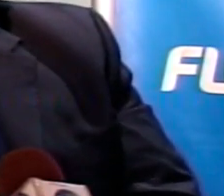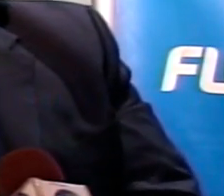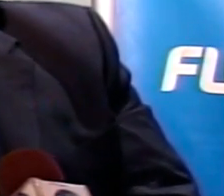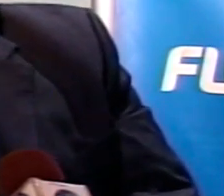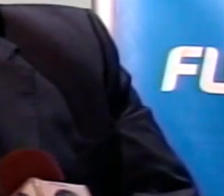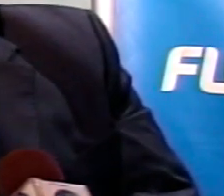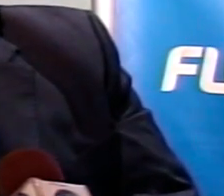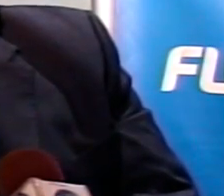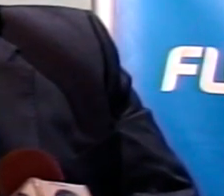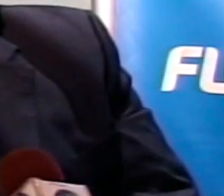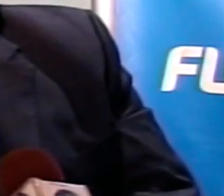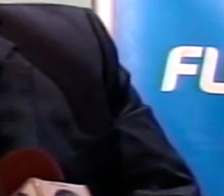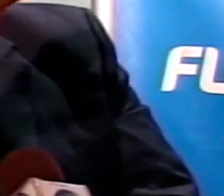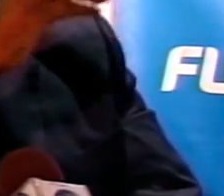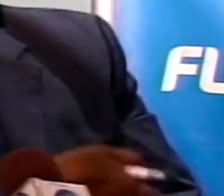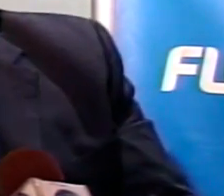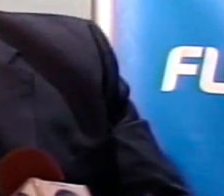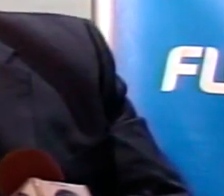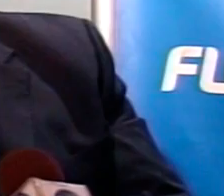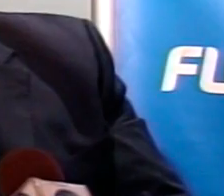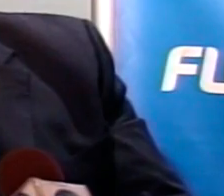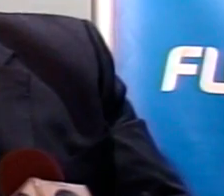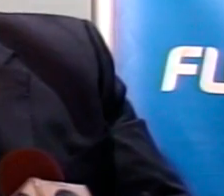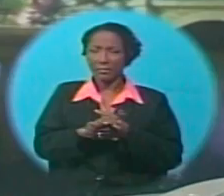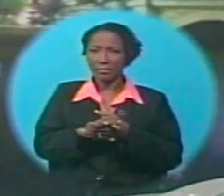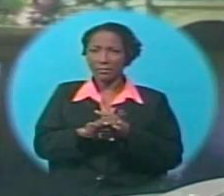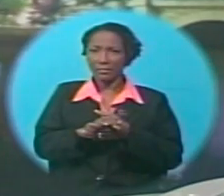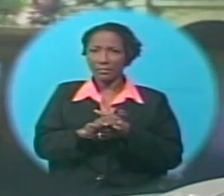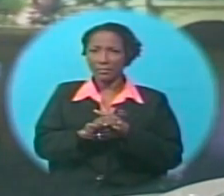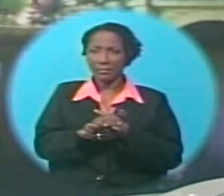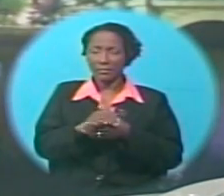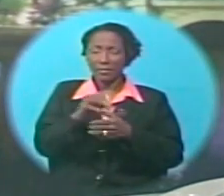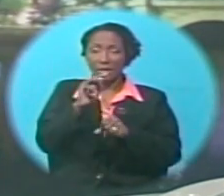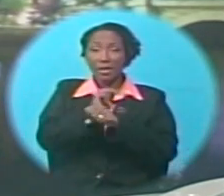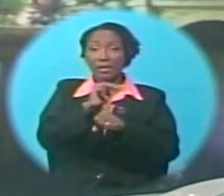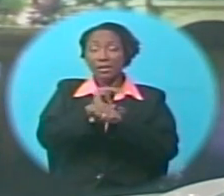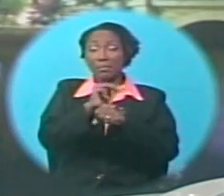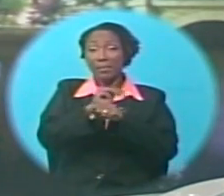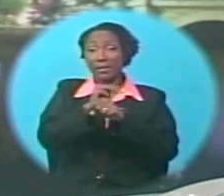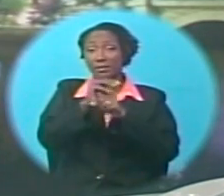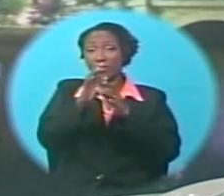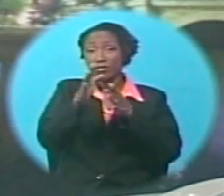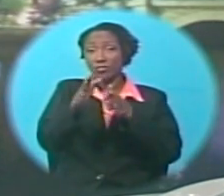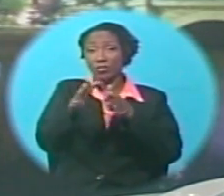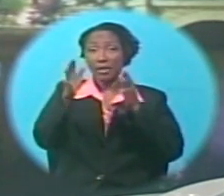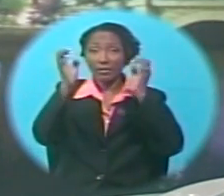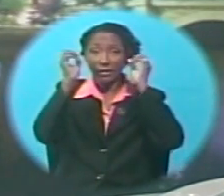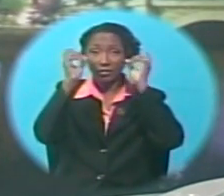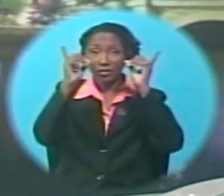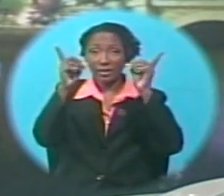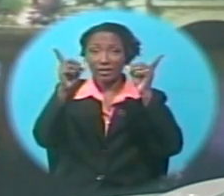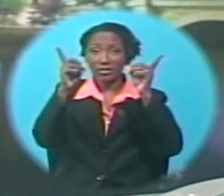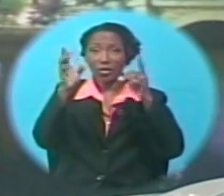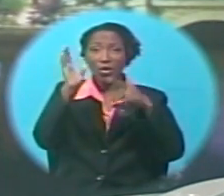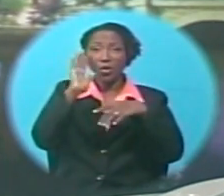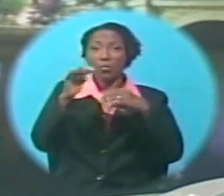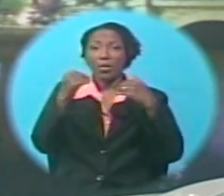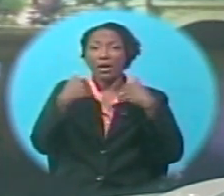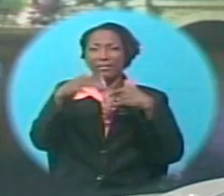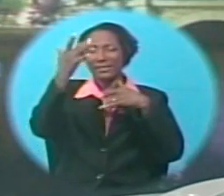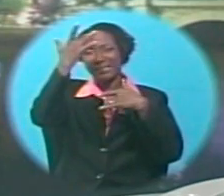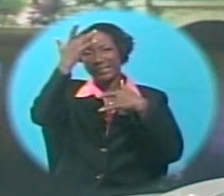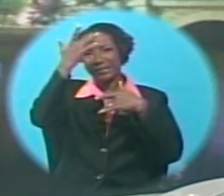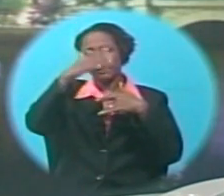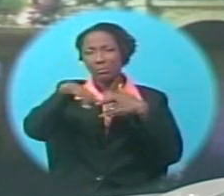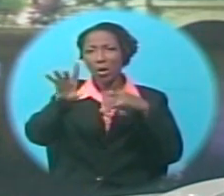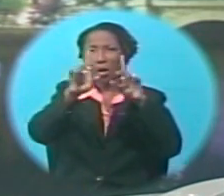or the outputs are a lot more substantial. And the Ministry of Education is to roll out a suite of smart